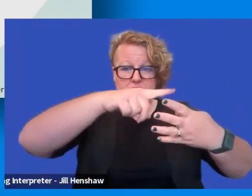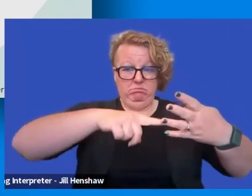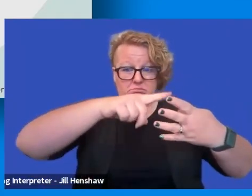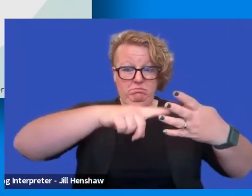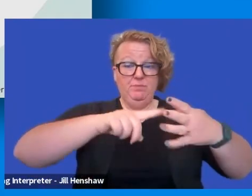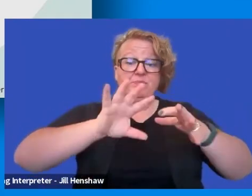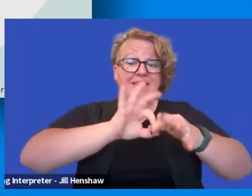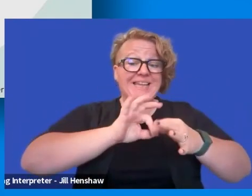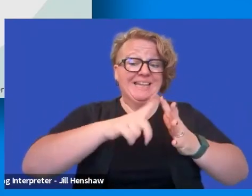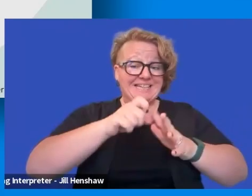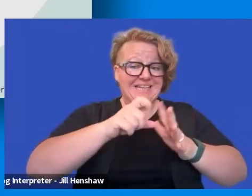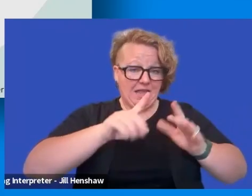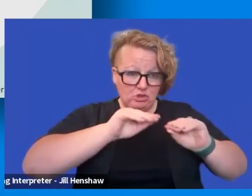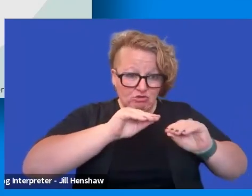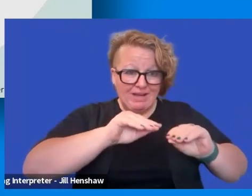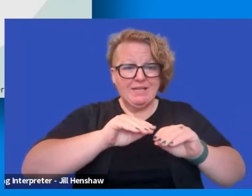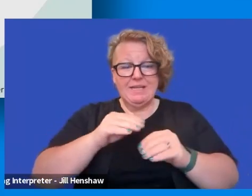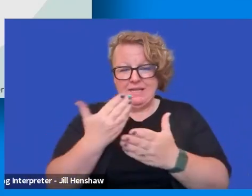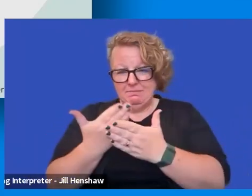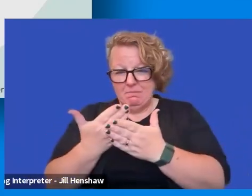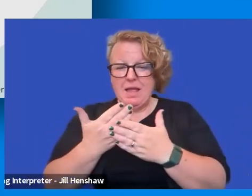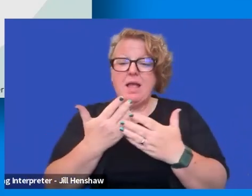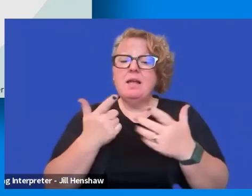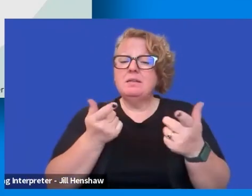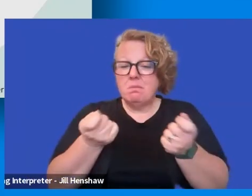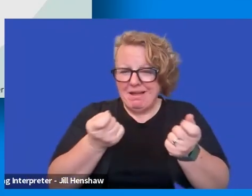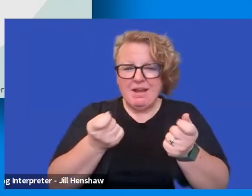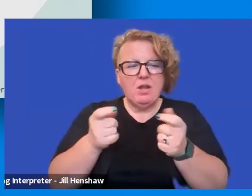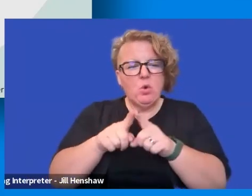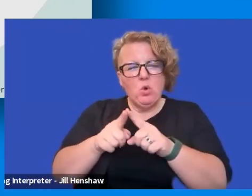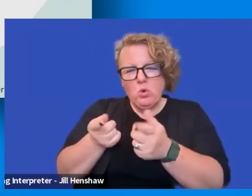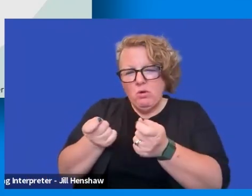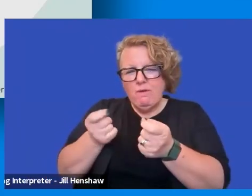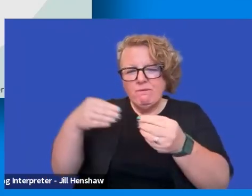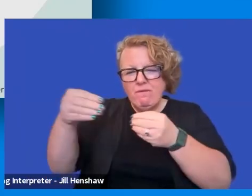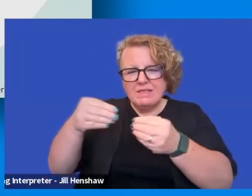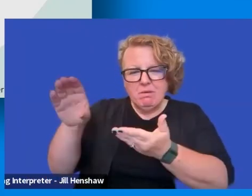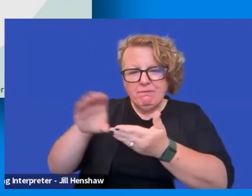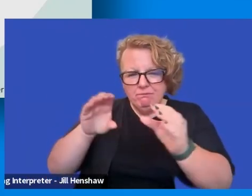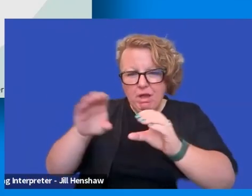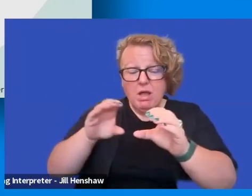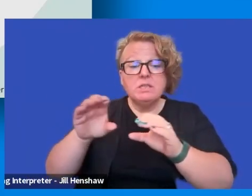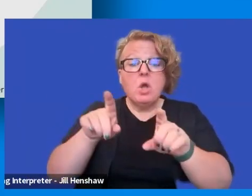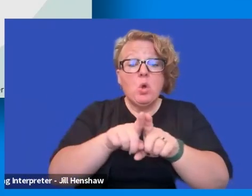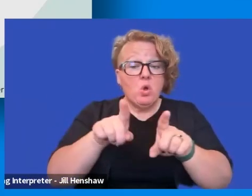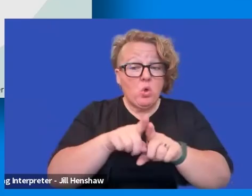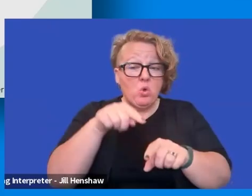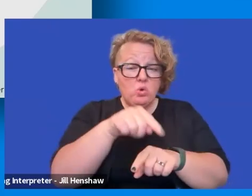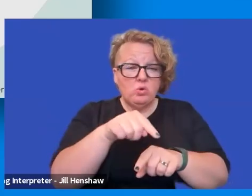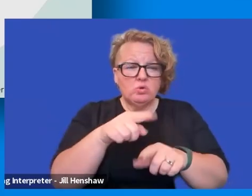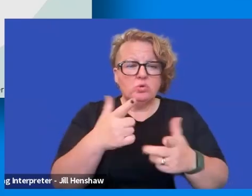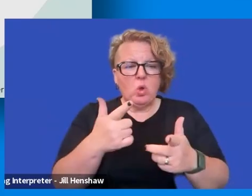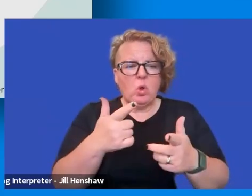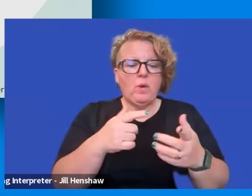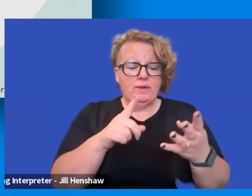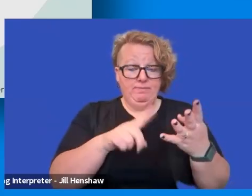to EDI training, demand management, and the running of flexible funds. And then we'll spend a bit more time dealing with the bias